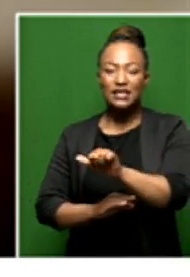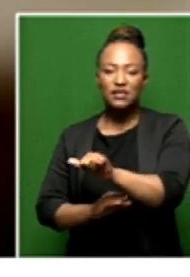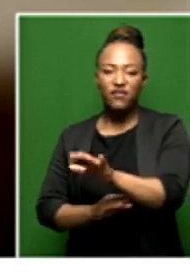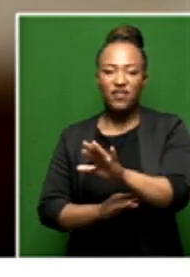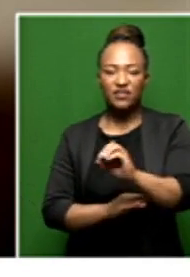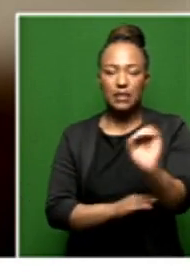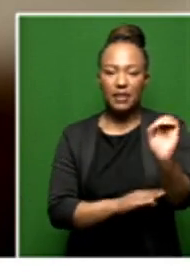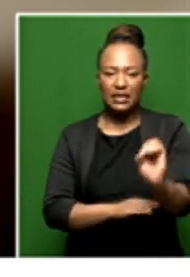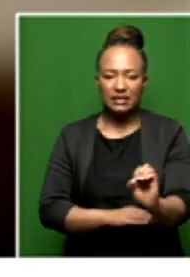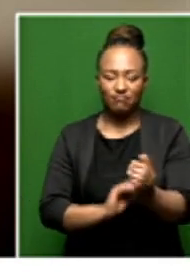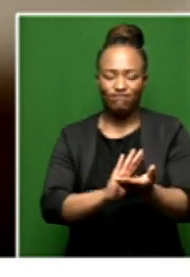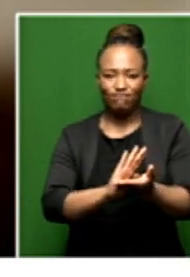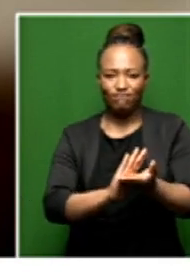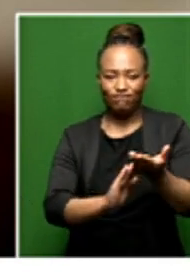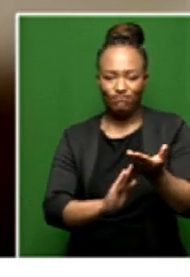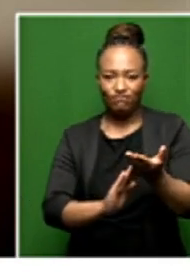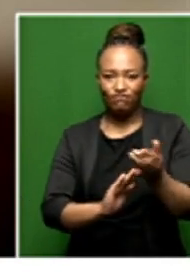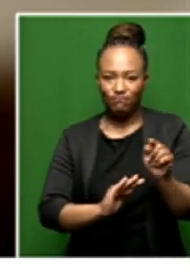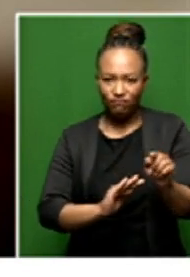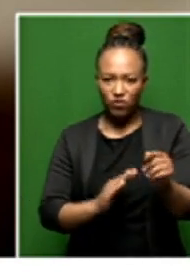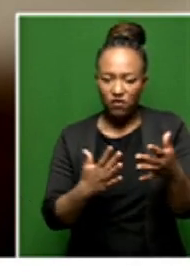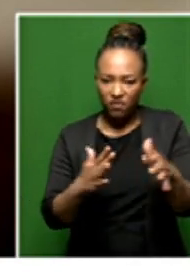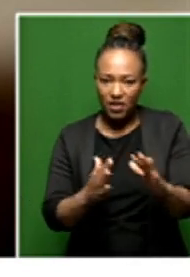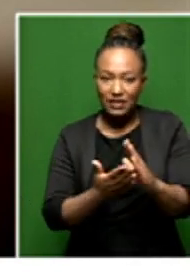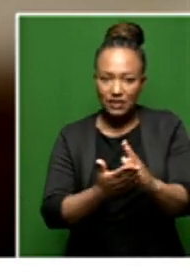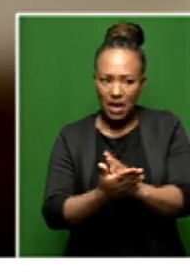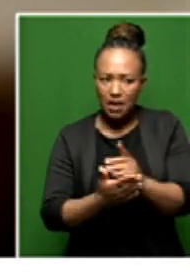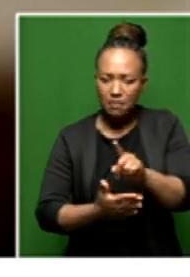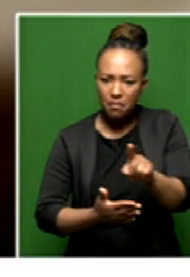650% increase in some of the